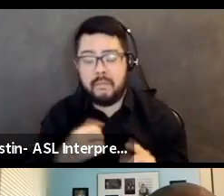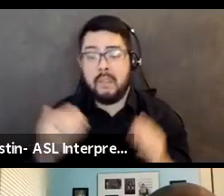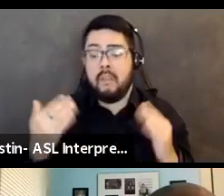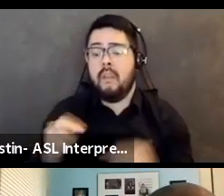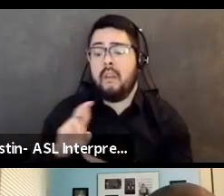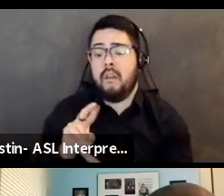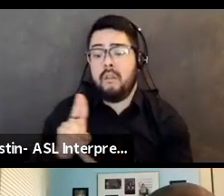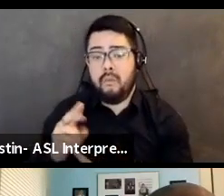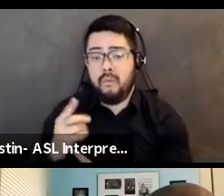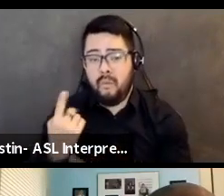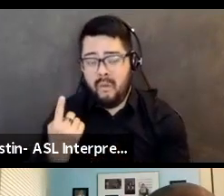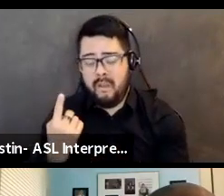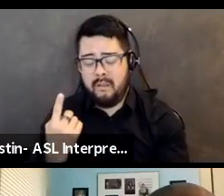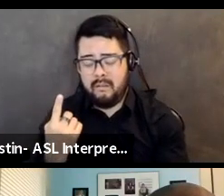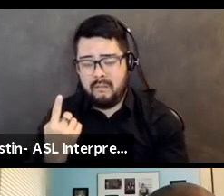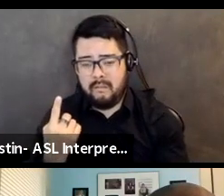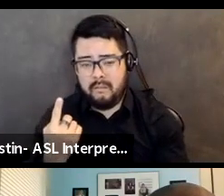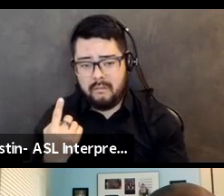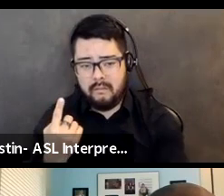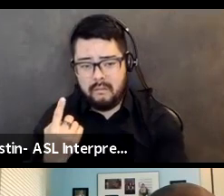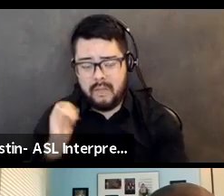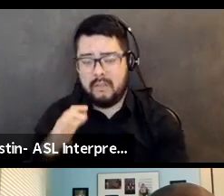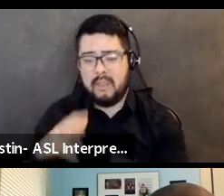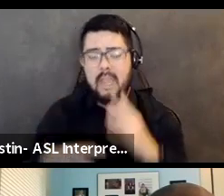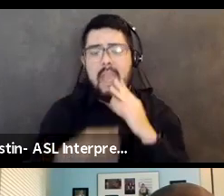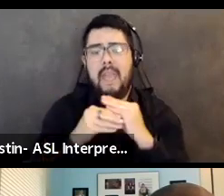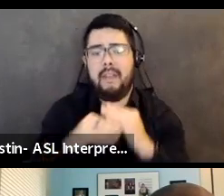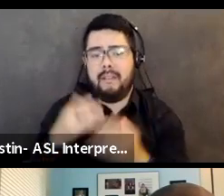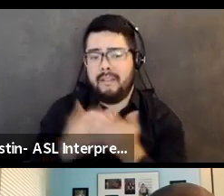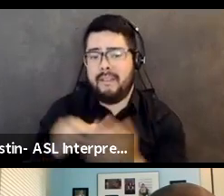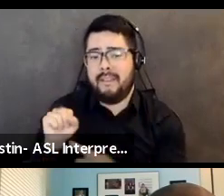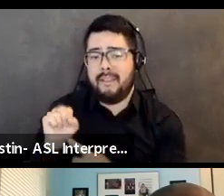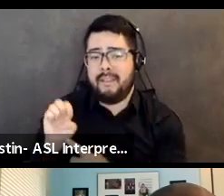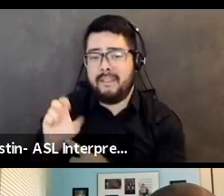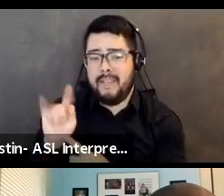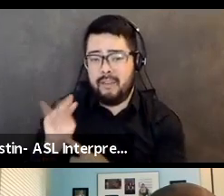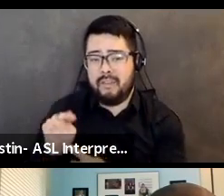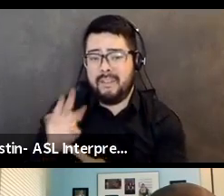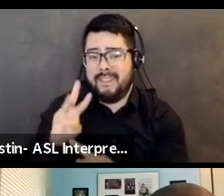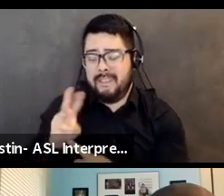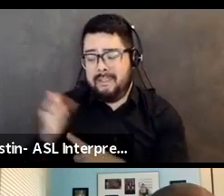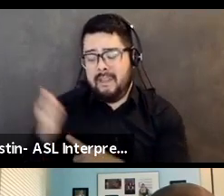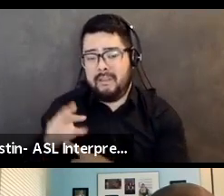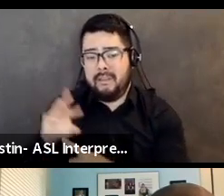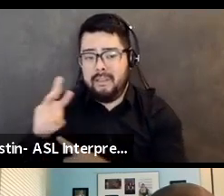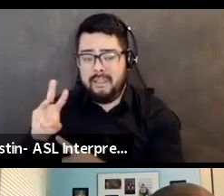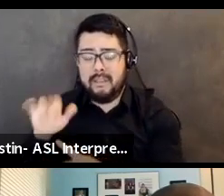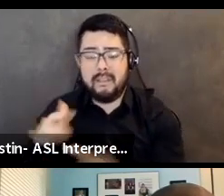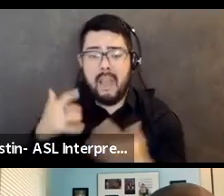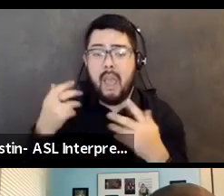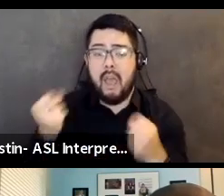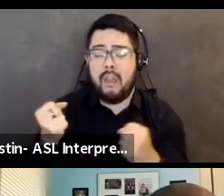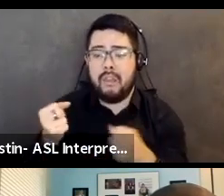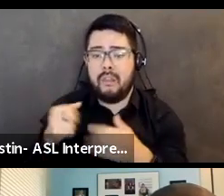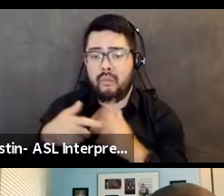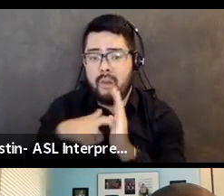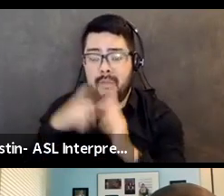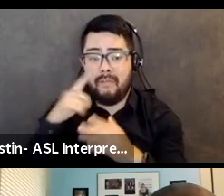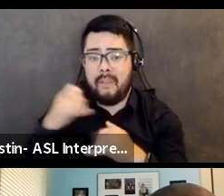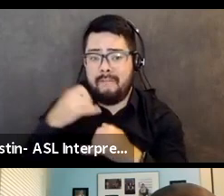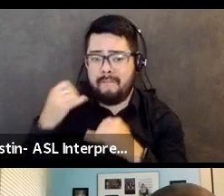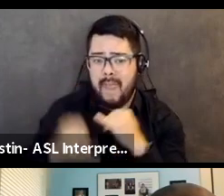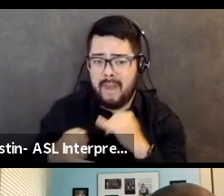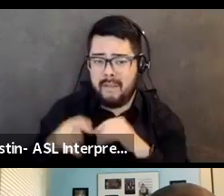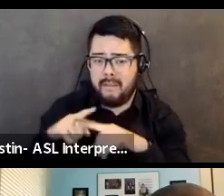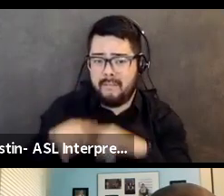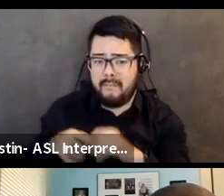mr president is to add section 6-6 health requirements on a final basis to